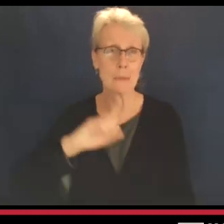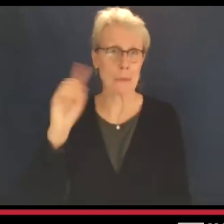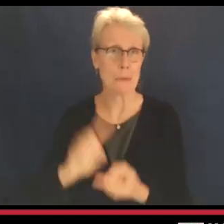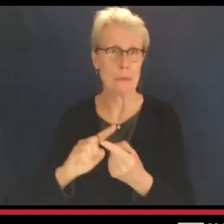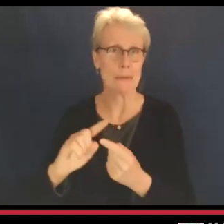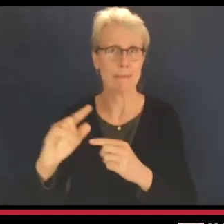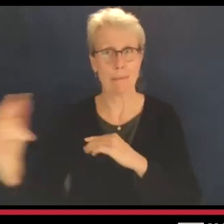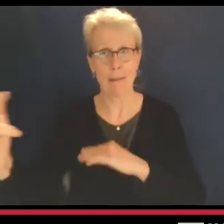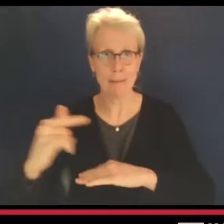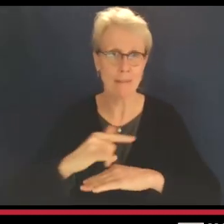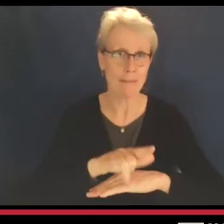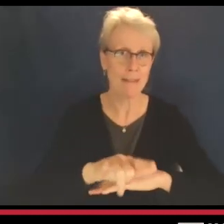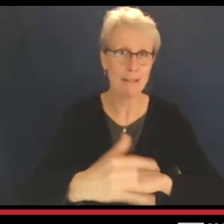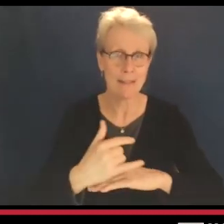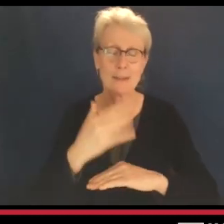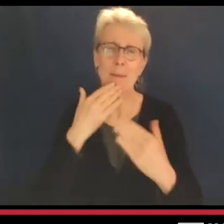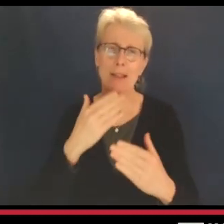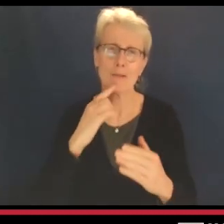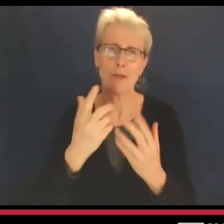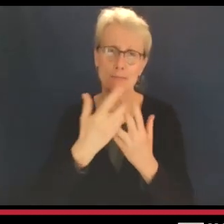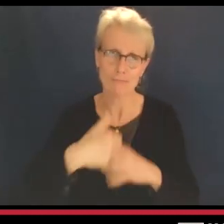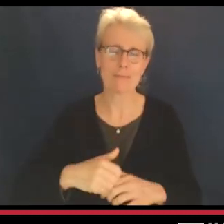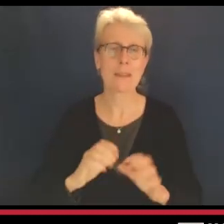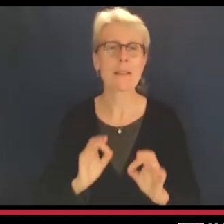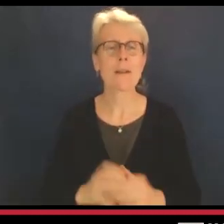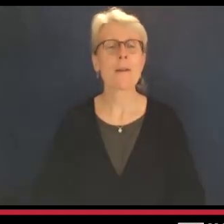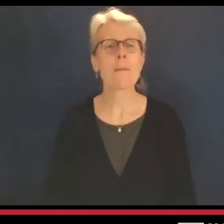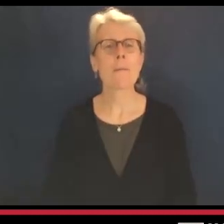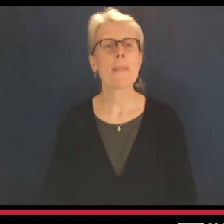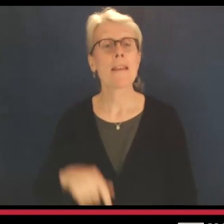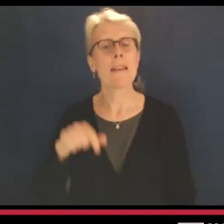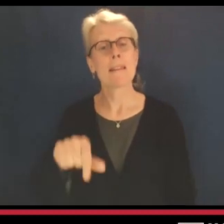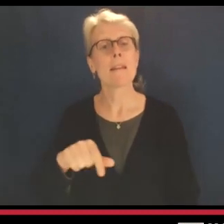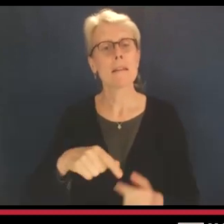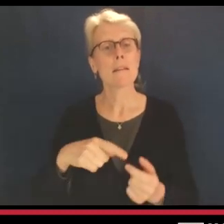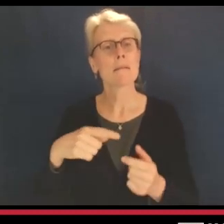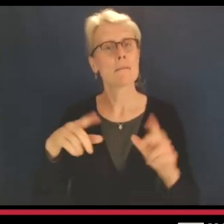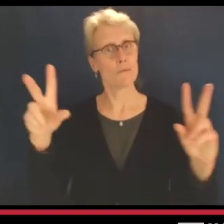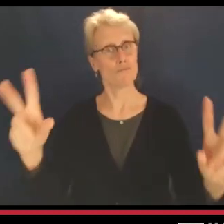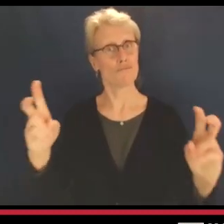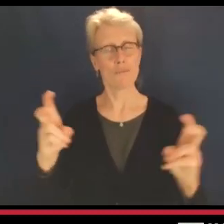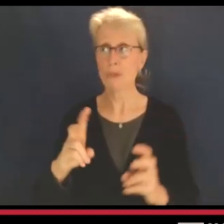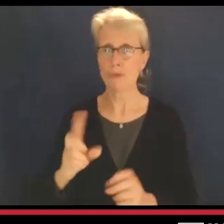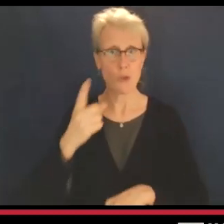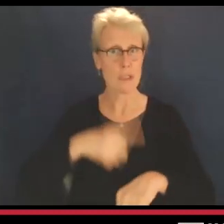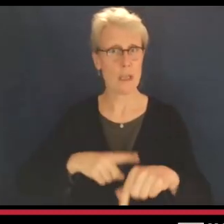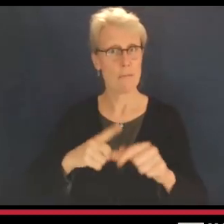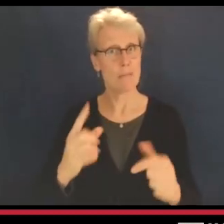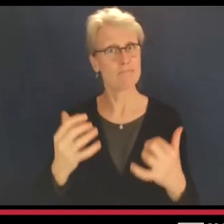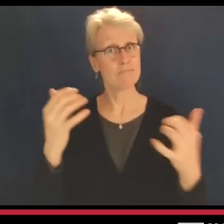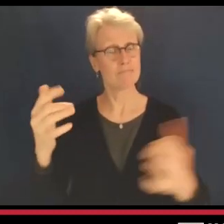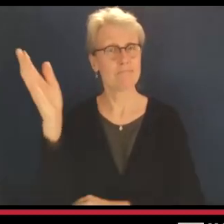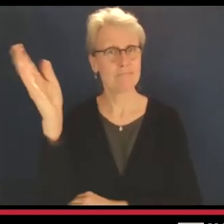So I'm excited to talk tonight. It's the first time I've talked about this work, which is the work